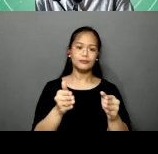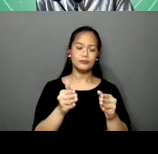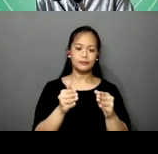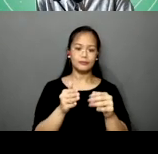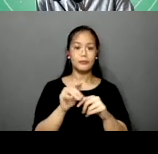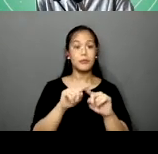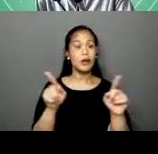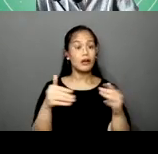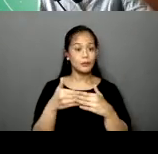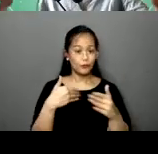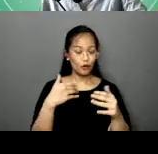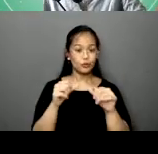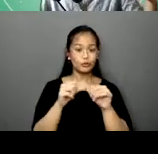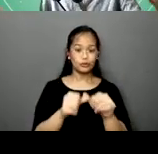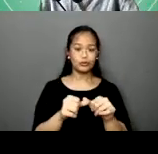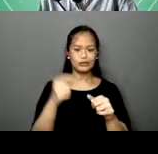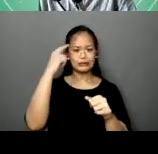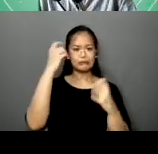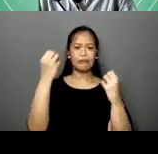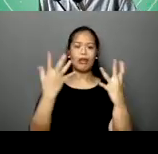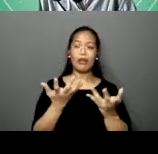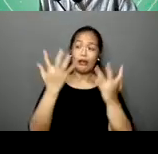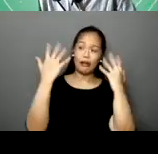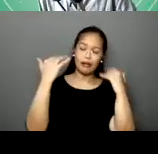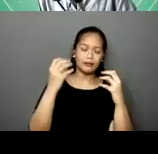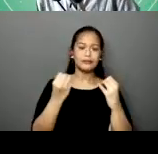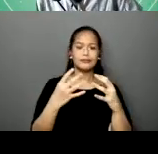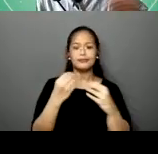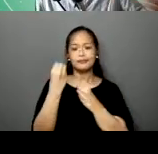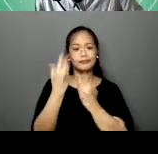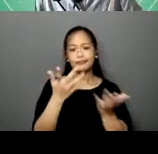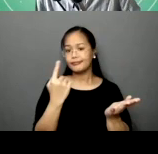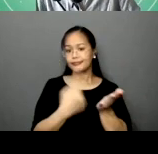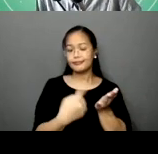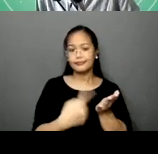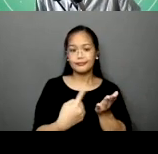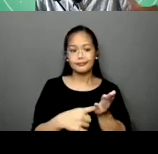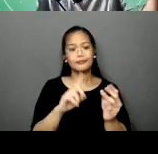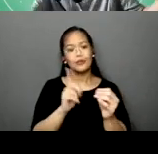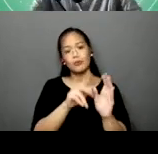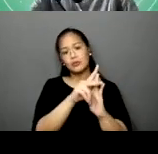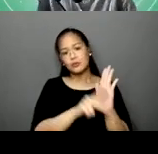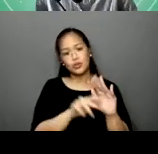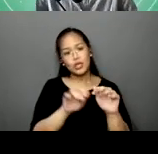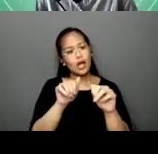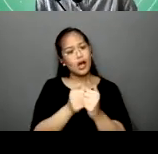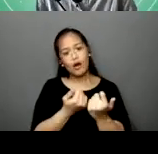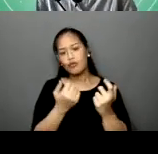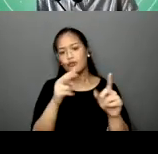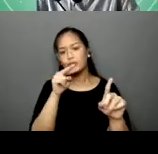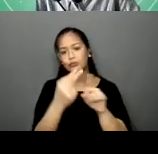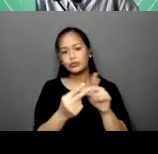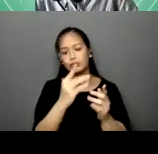we continue, I think we've gone through a lot of information. We've discussed the principles and how to see the aspects of sustainable